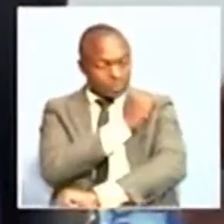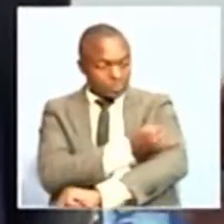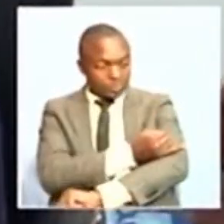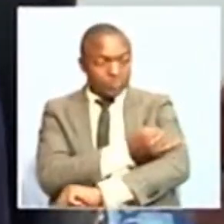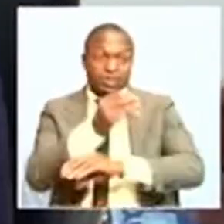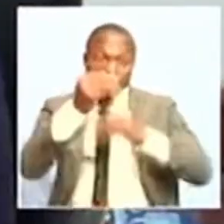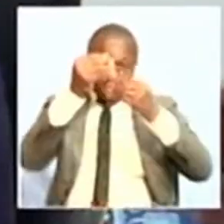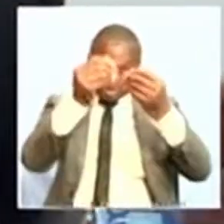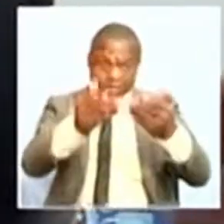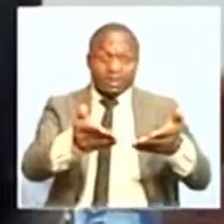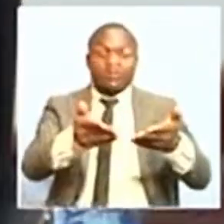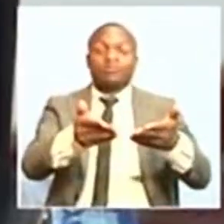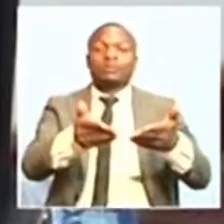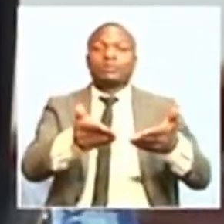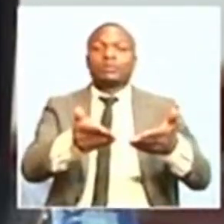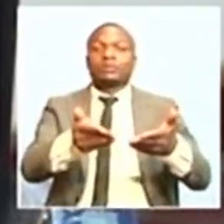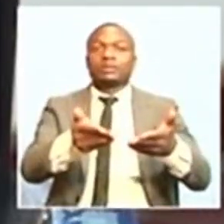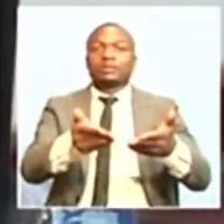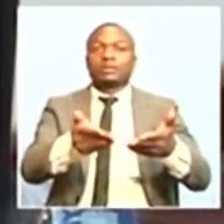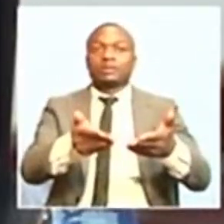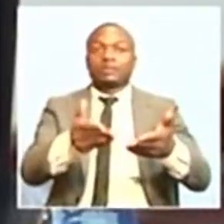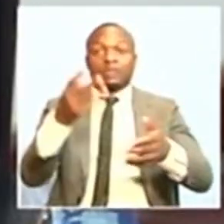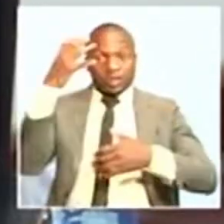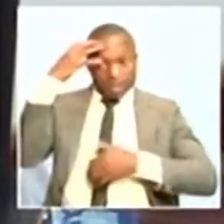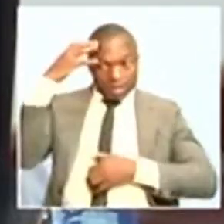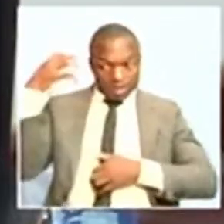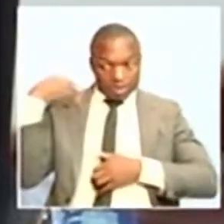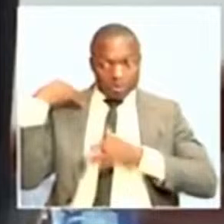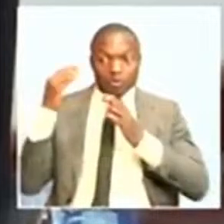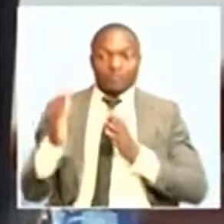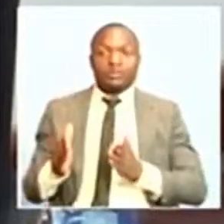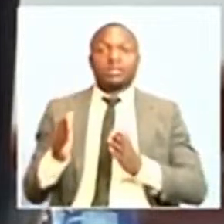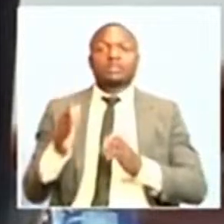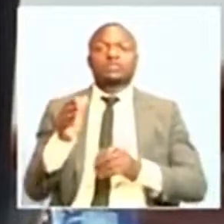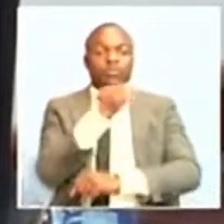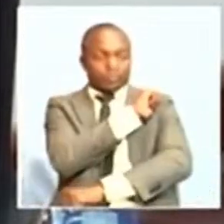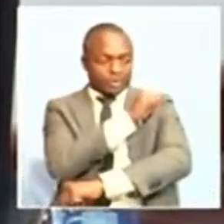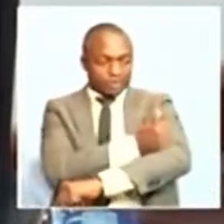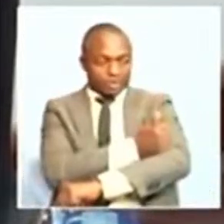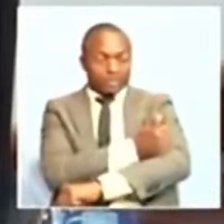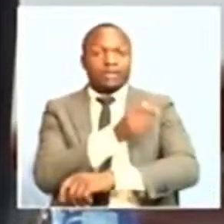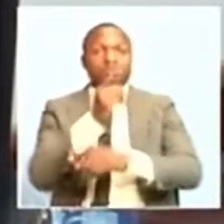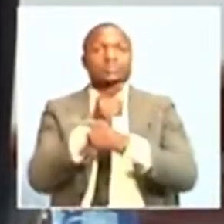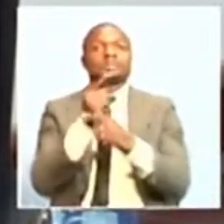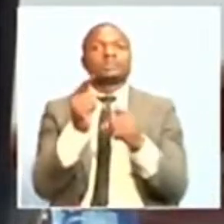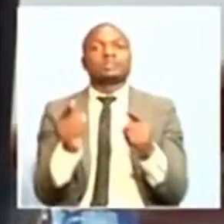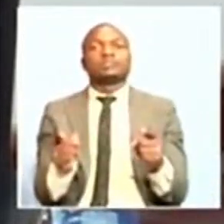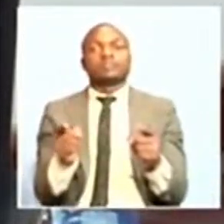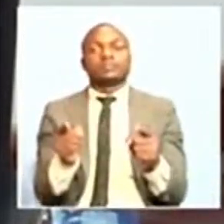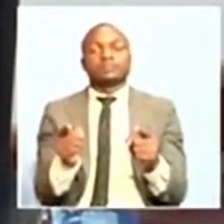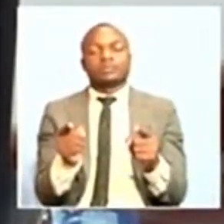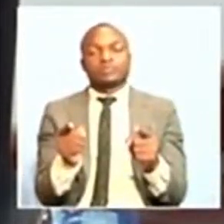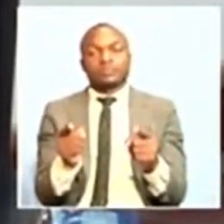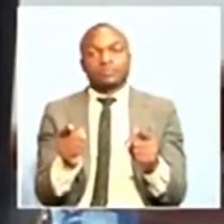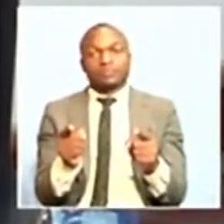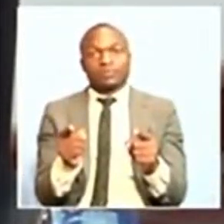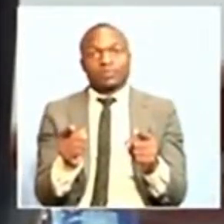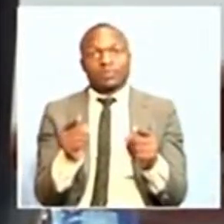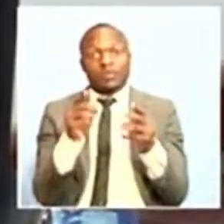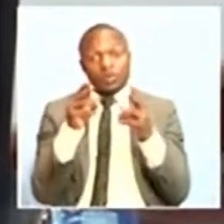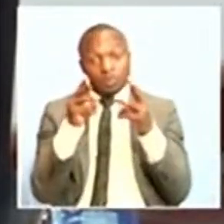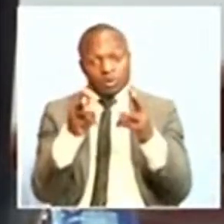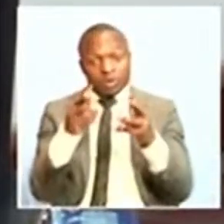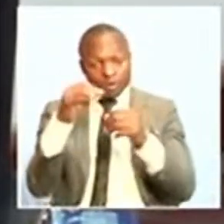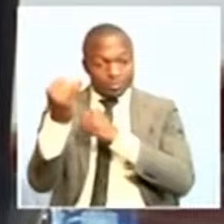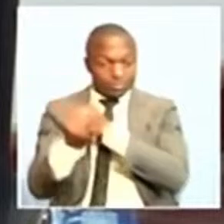being being extended to officers of the authority. So just by way of